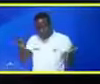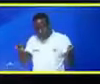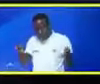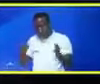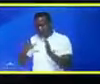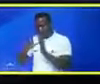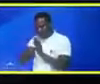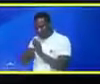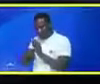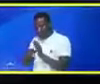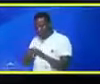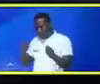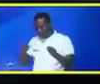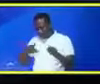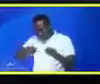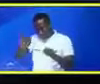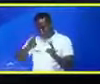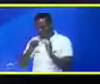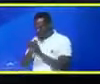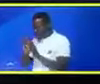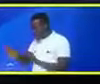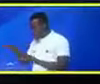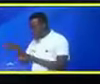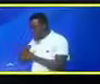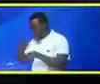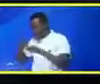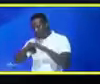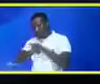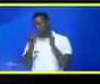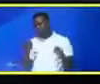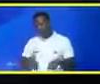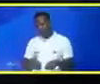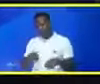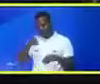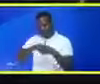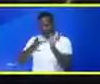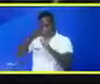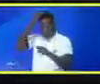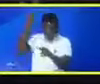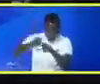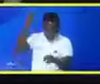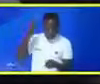then remain open. In the name of Jesus, the Son of the Living God.